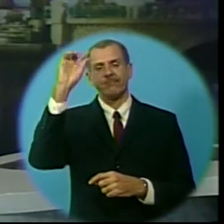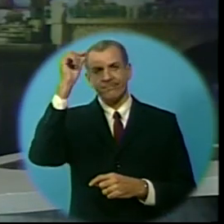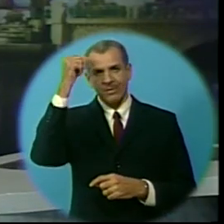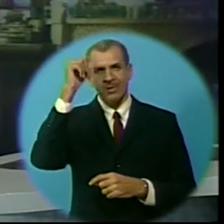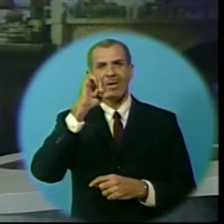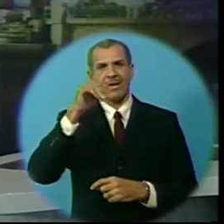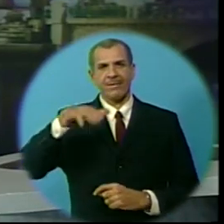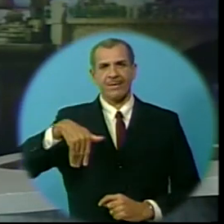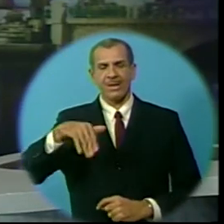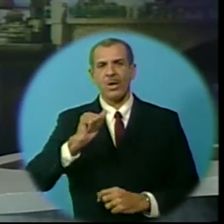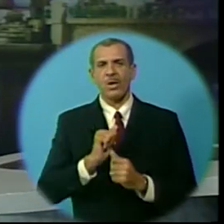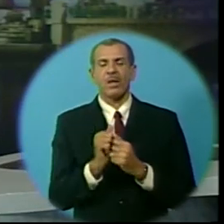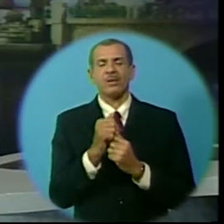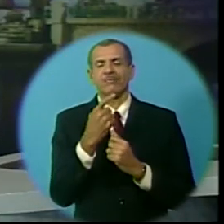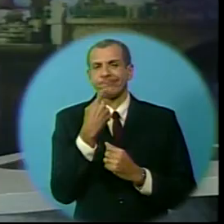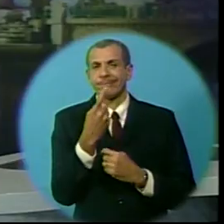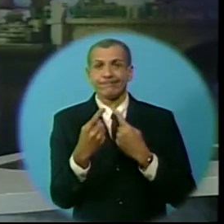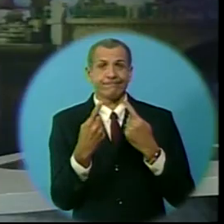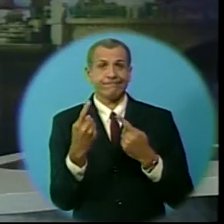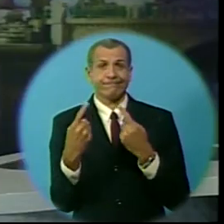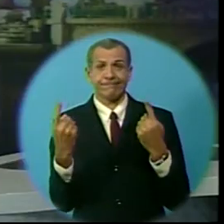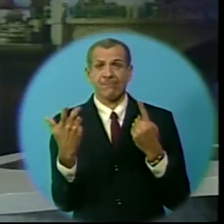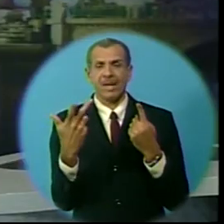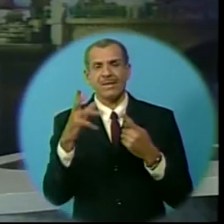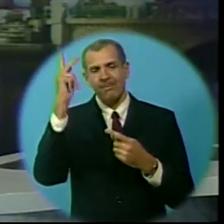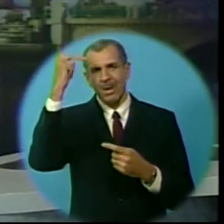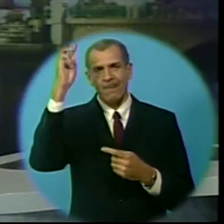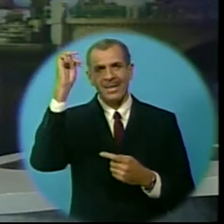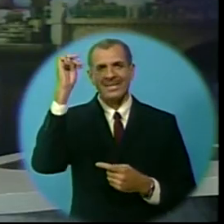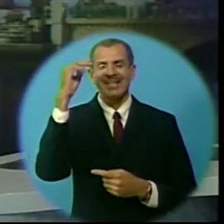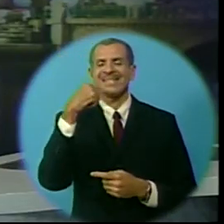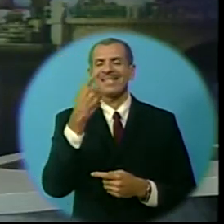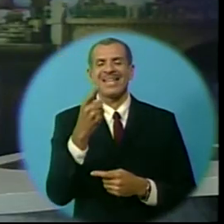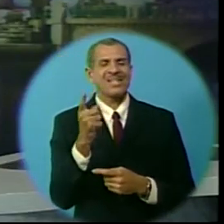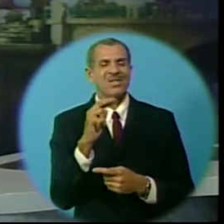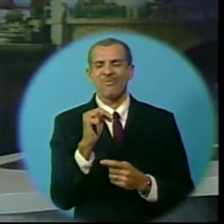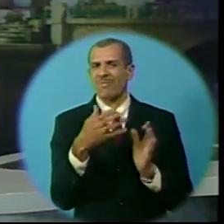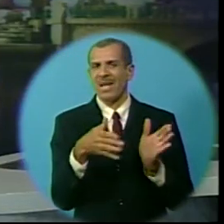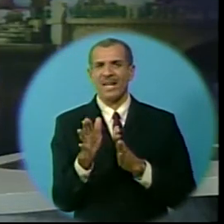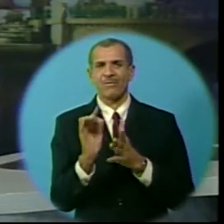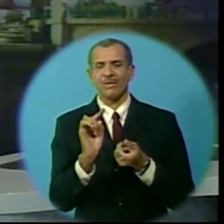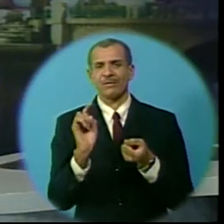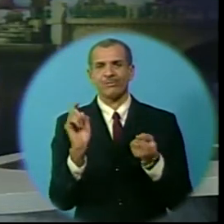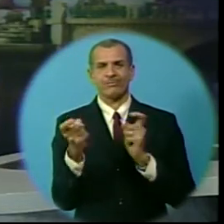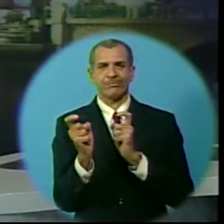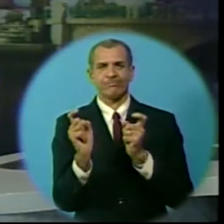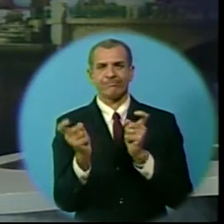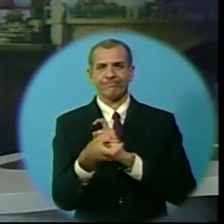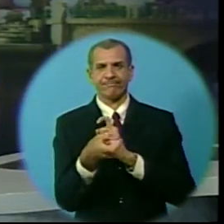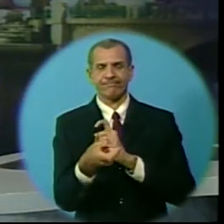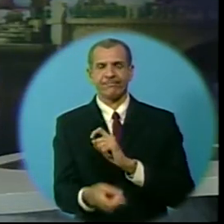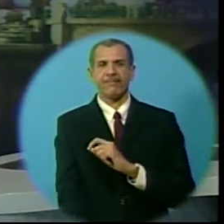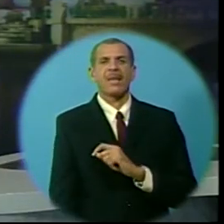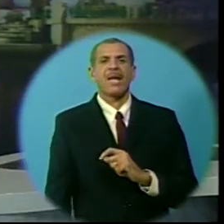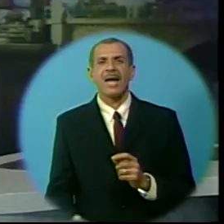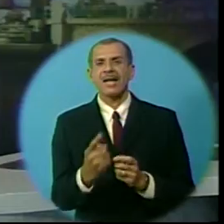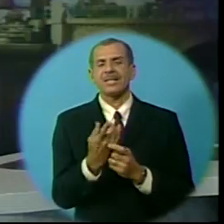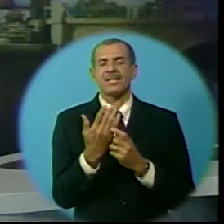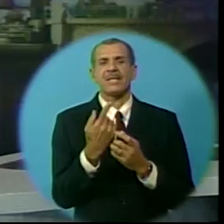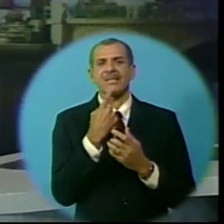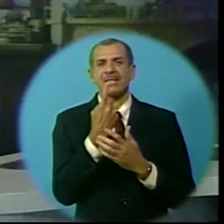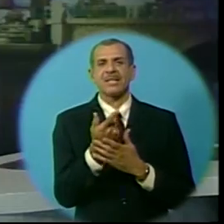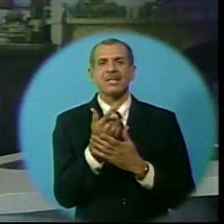yet. Despite growing rumors, the Prime Minister says there are no plans on the cards for a cabinet reshuffle. His comments came